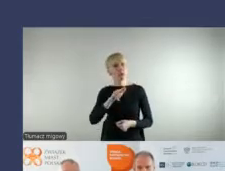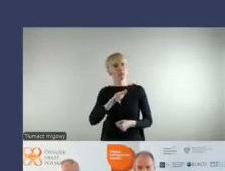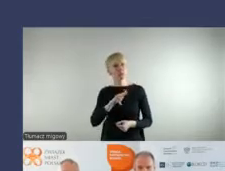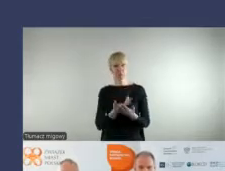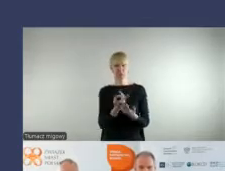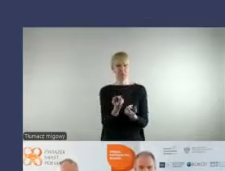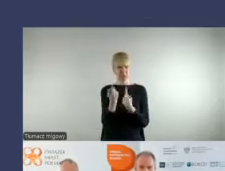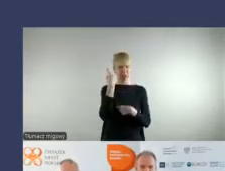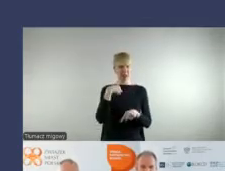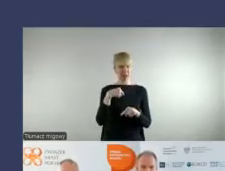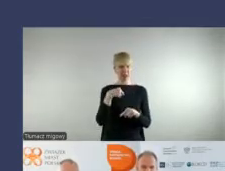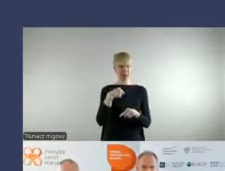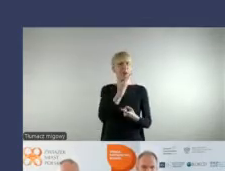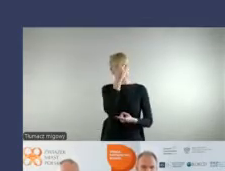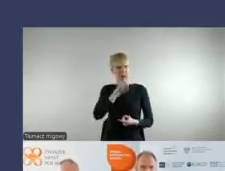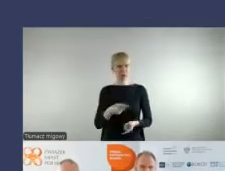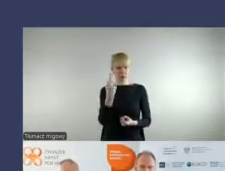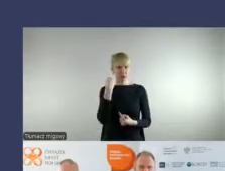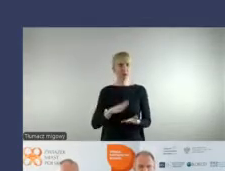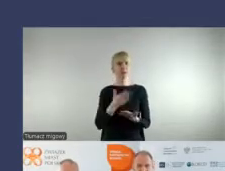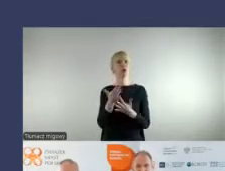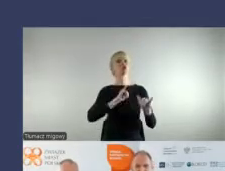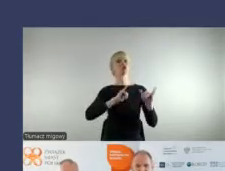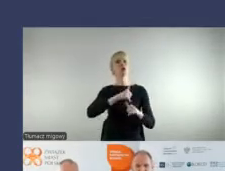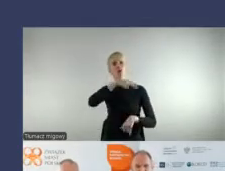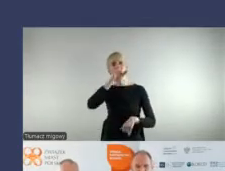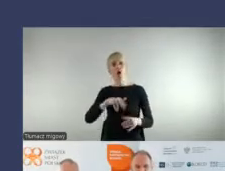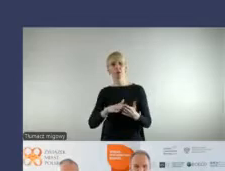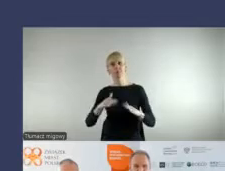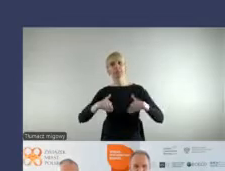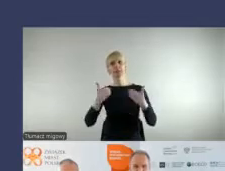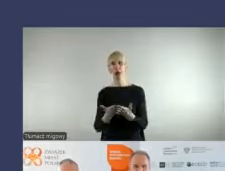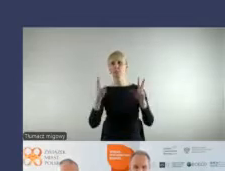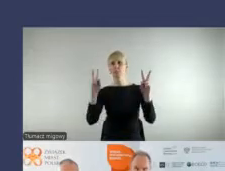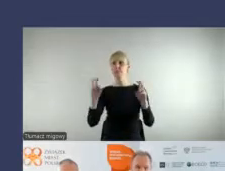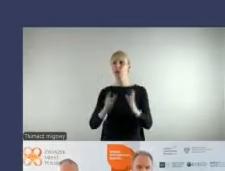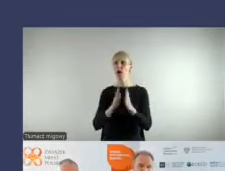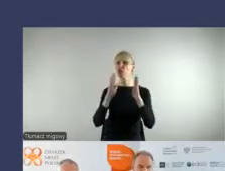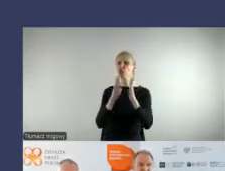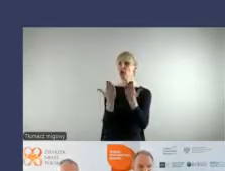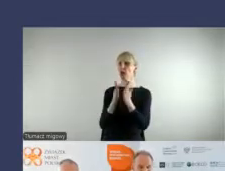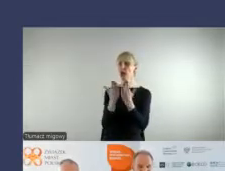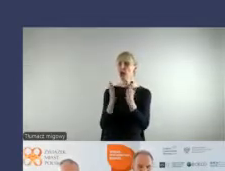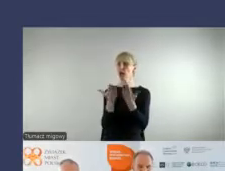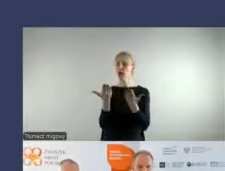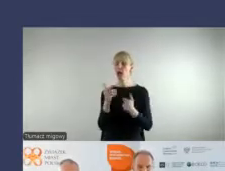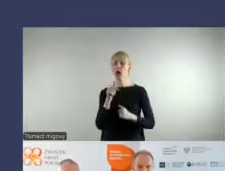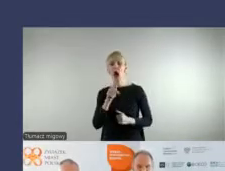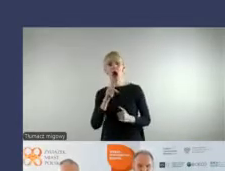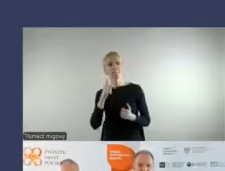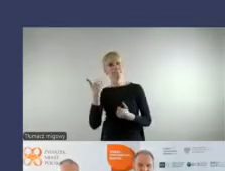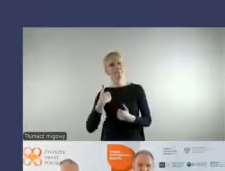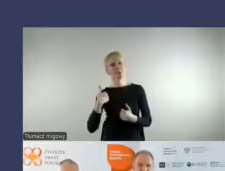it's worth noting that in January, or a month ago, the Norwegian government presented to the parliament a white paper